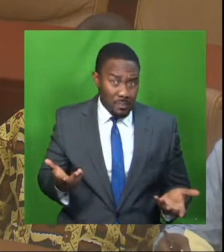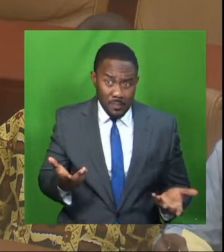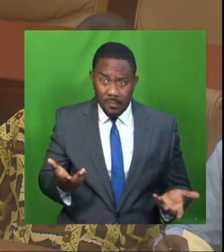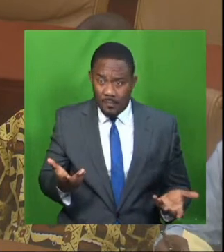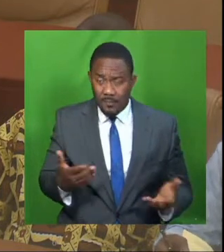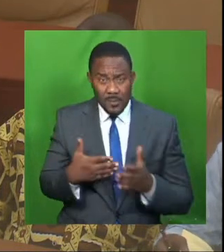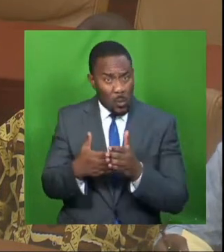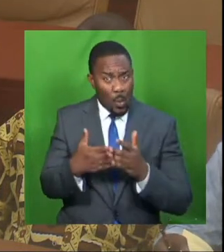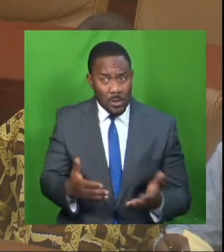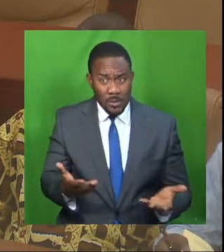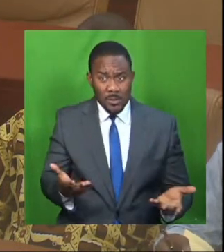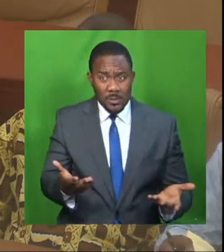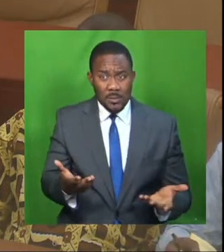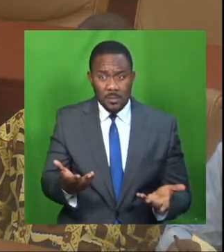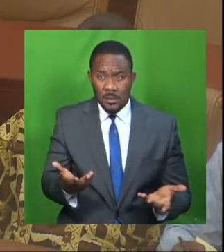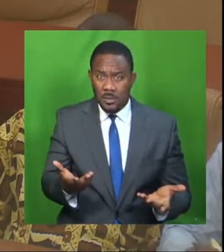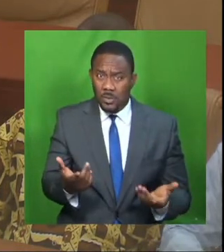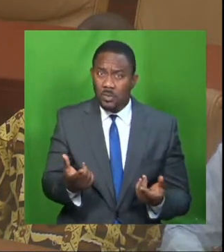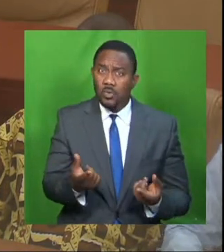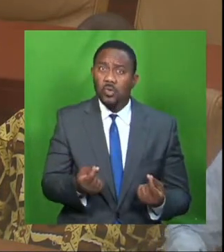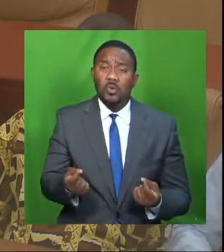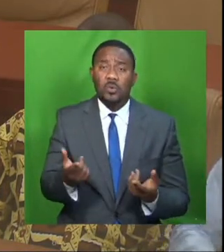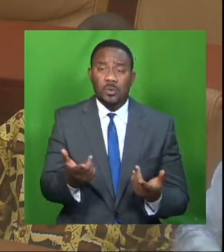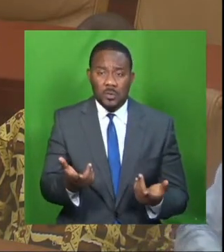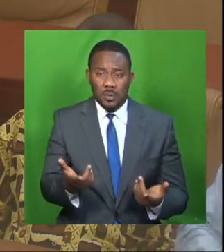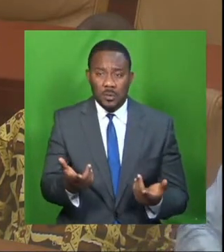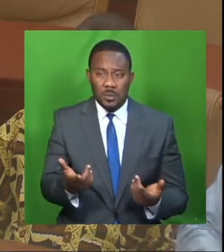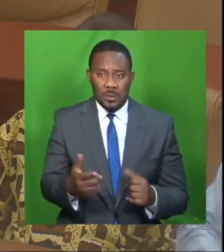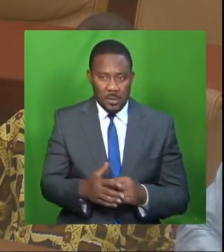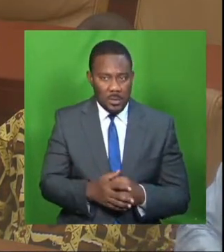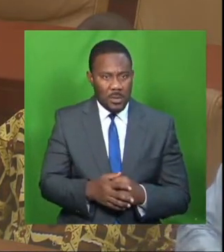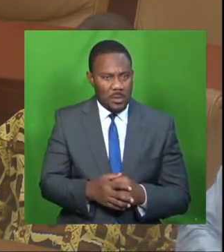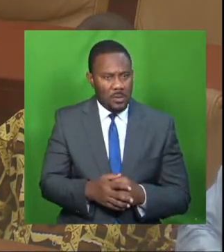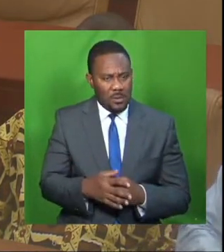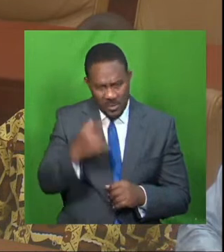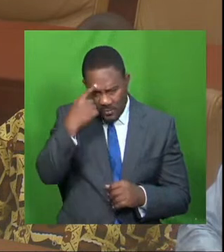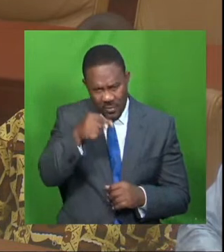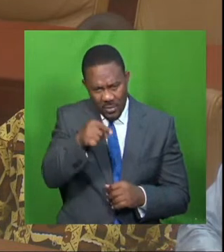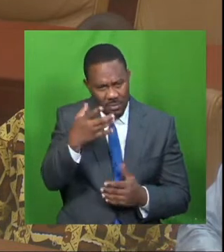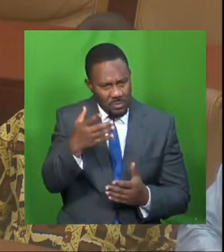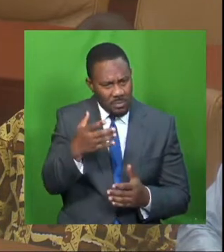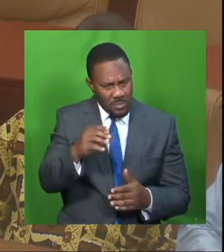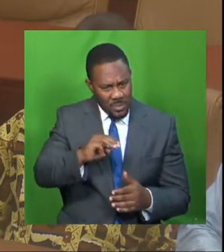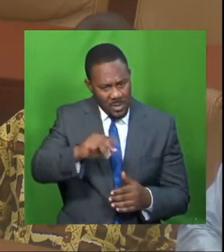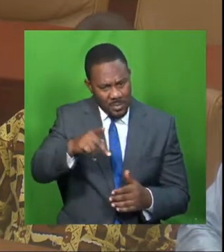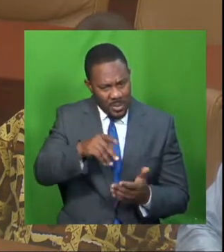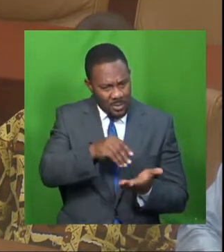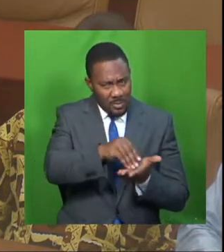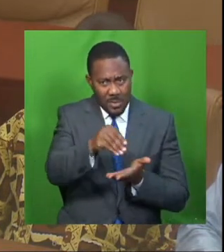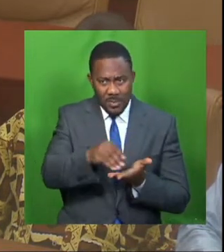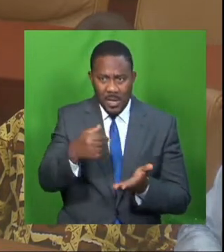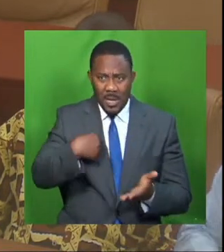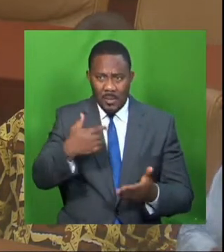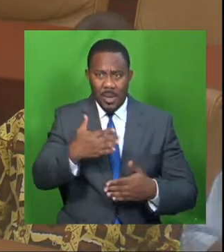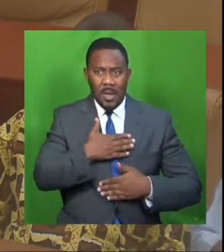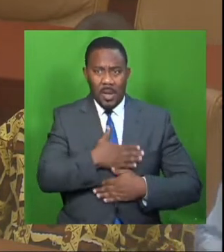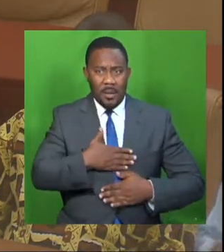the business, in the other people for today, the annual public debt stock for 2020, which was laid in this House